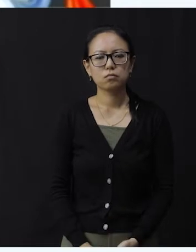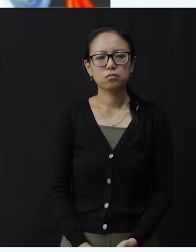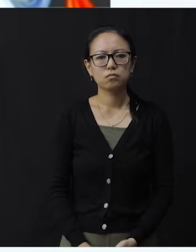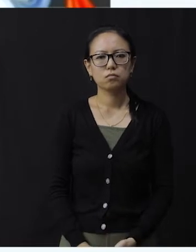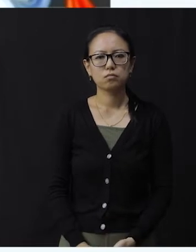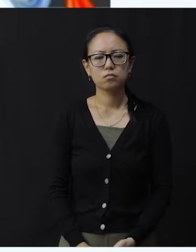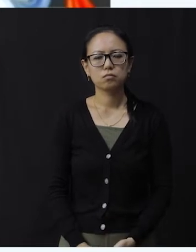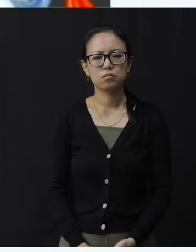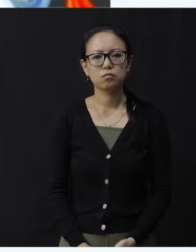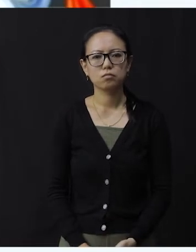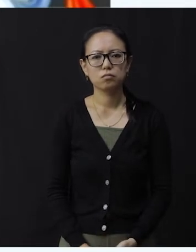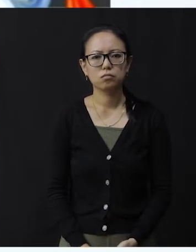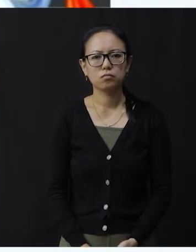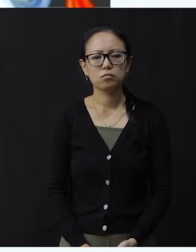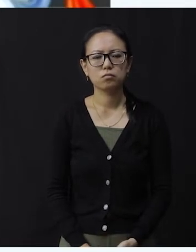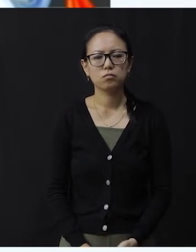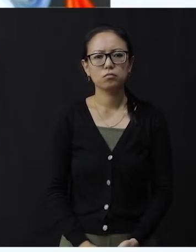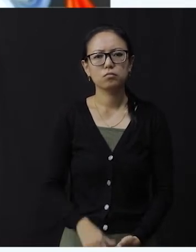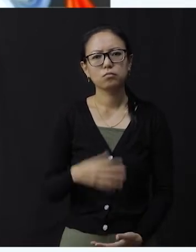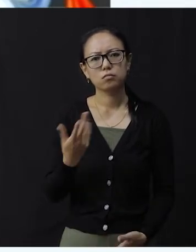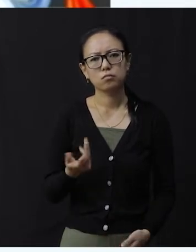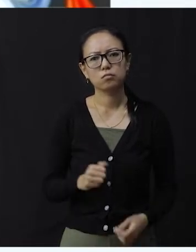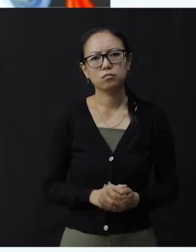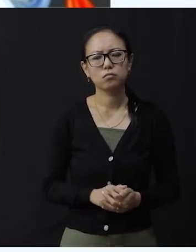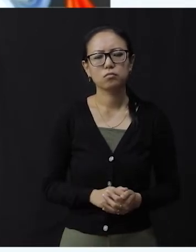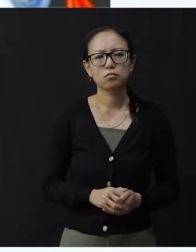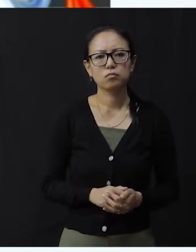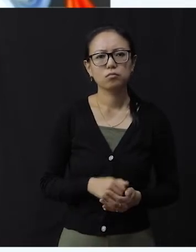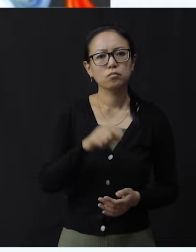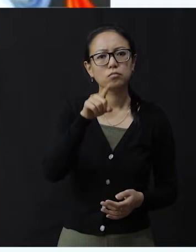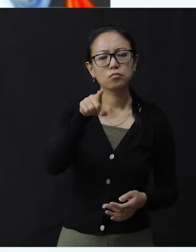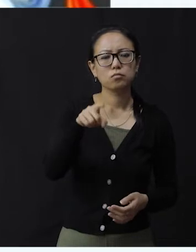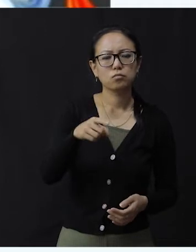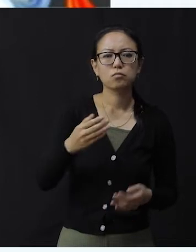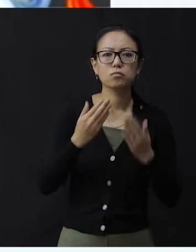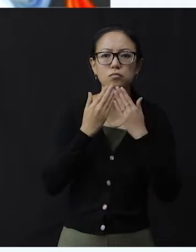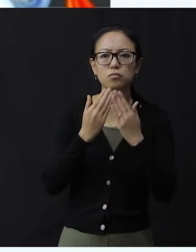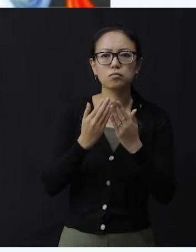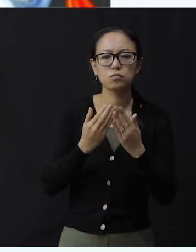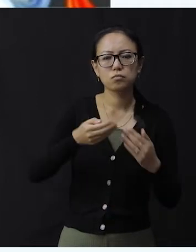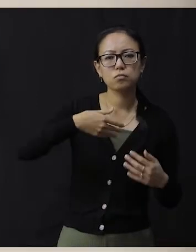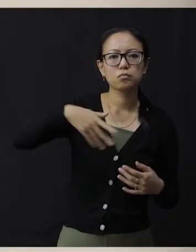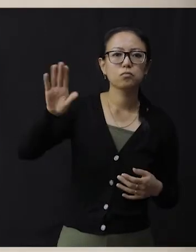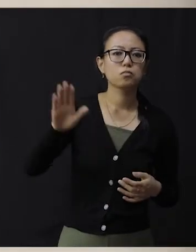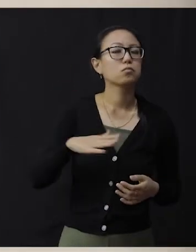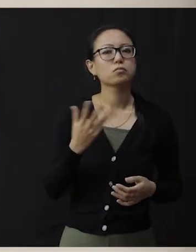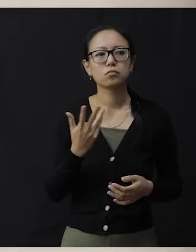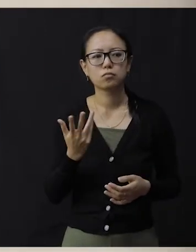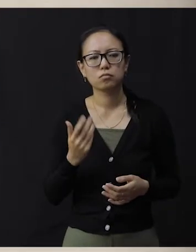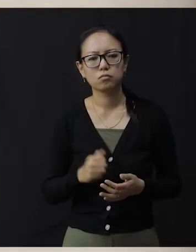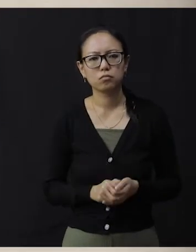students, how do you go to school or how do you come to school in the normal days when you used to go to school? You used to go to